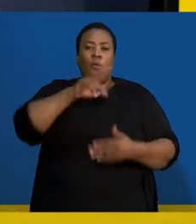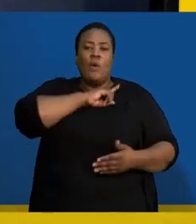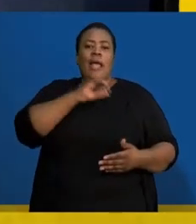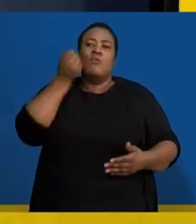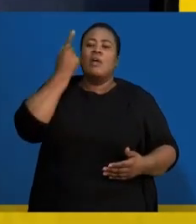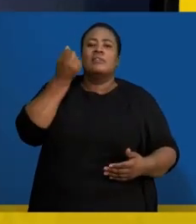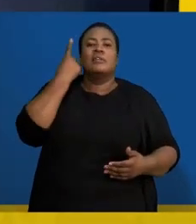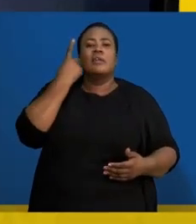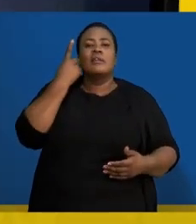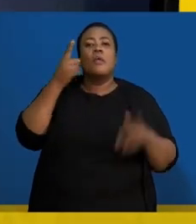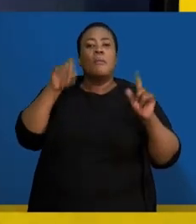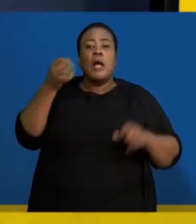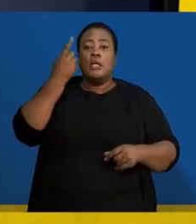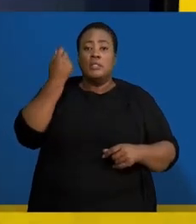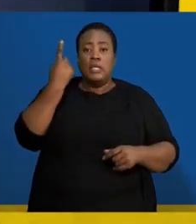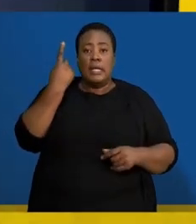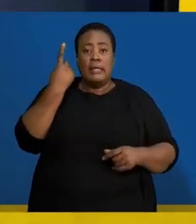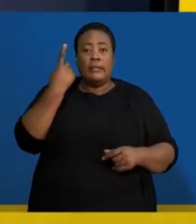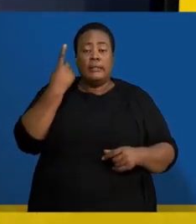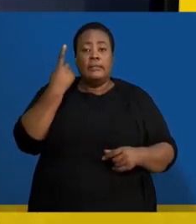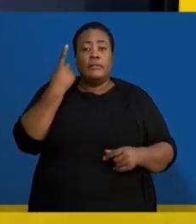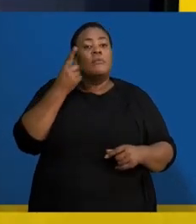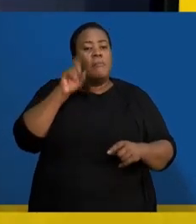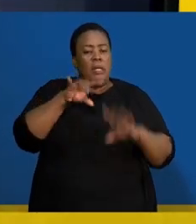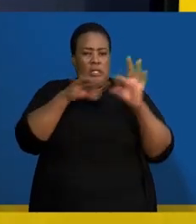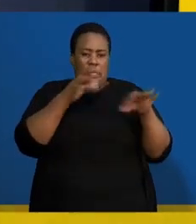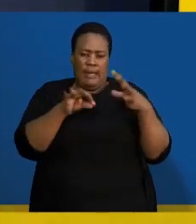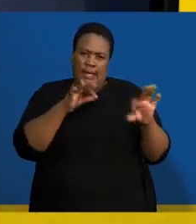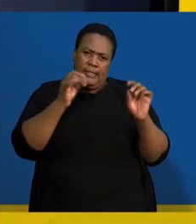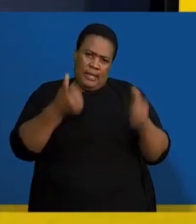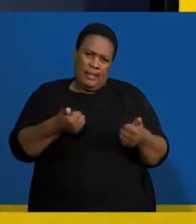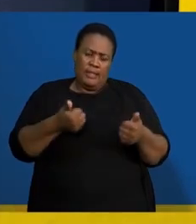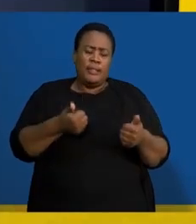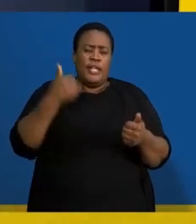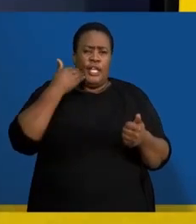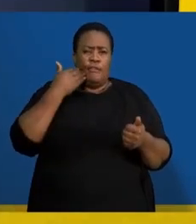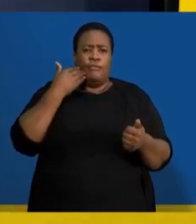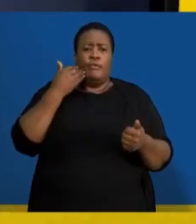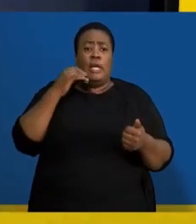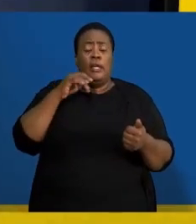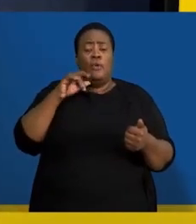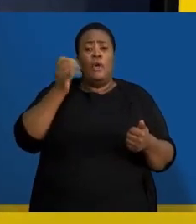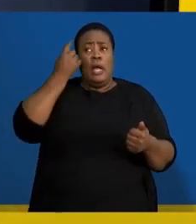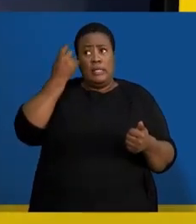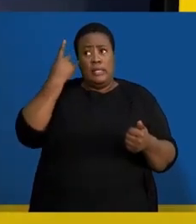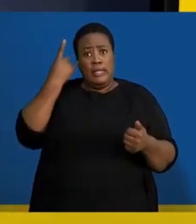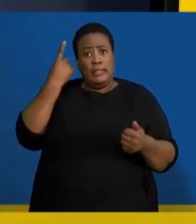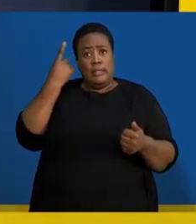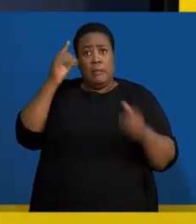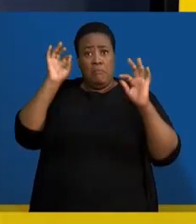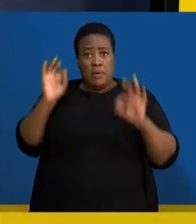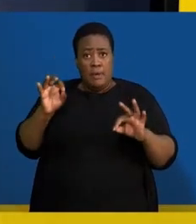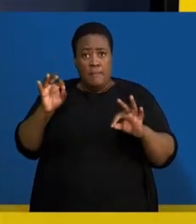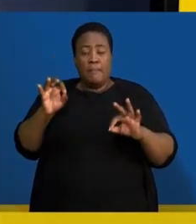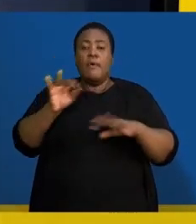even understand what the source is saying. Okay, and that understanding, again, as I said before, will be based on your